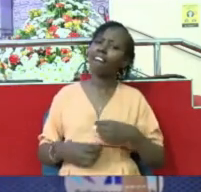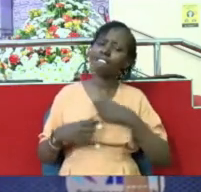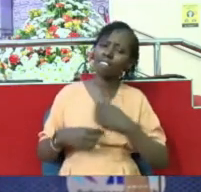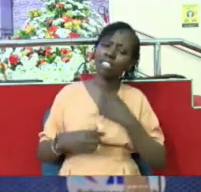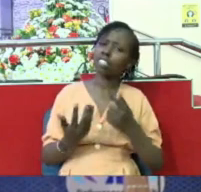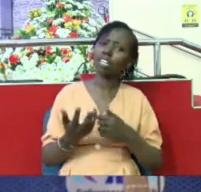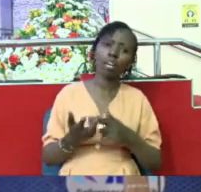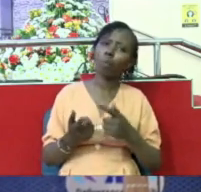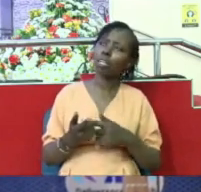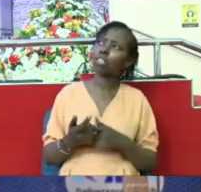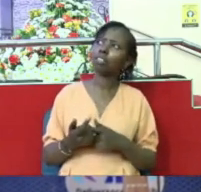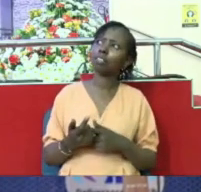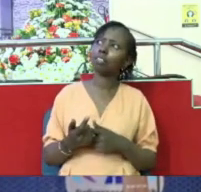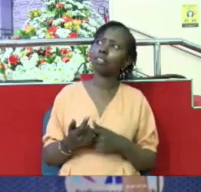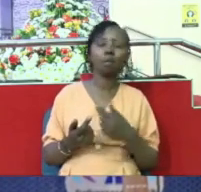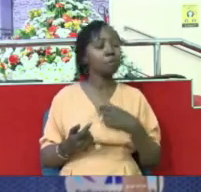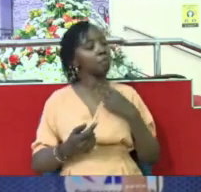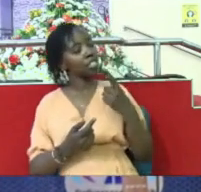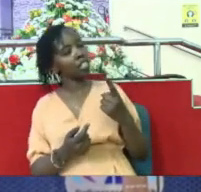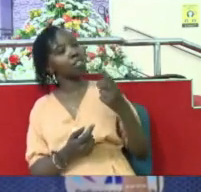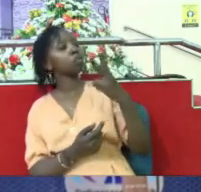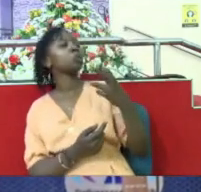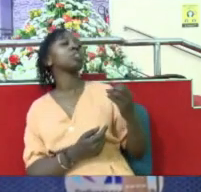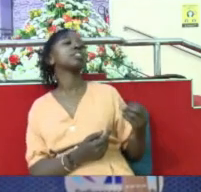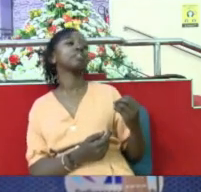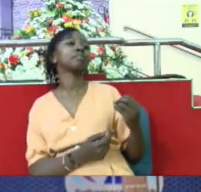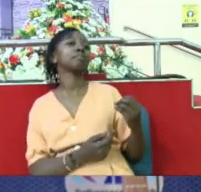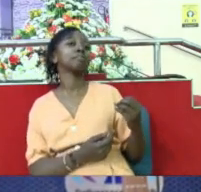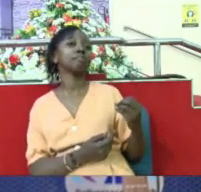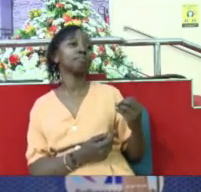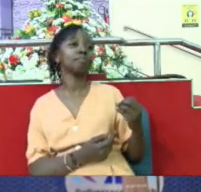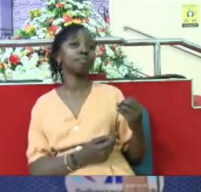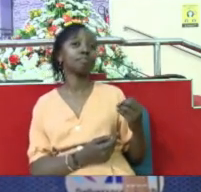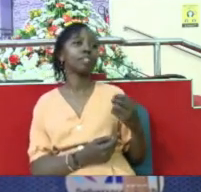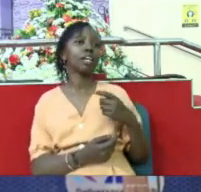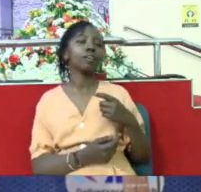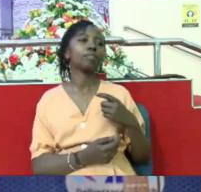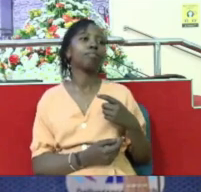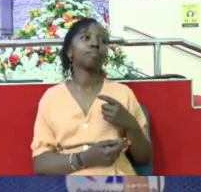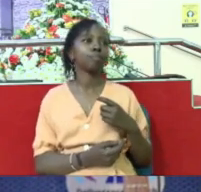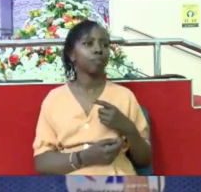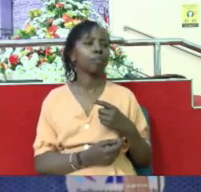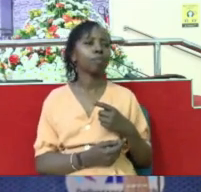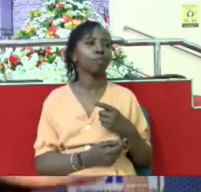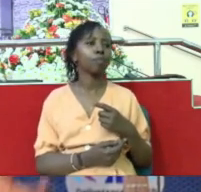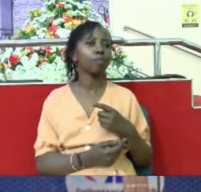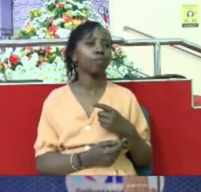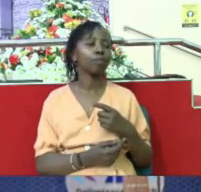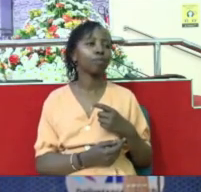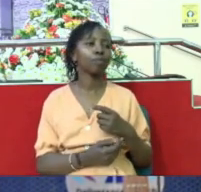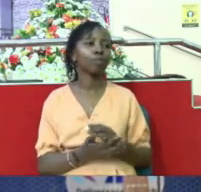wangapi? I said 20. Nikasema 20. I was asked their names. I said, tutaipata